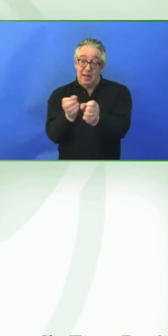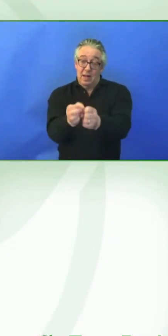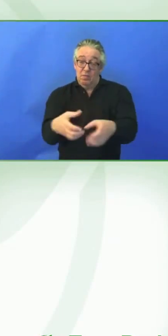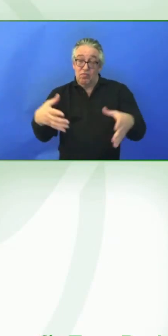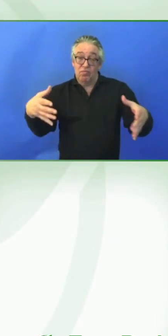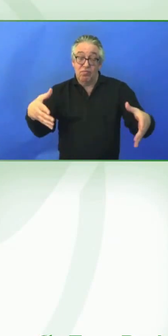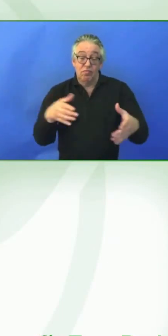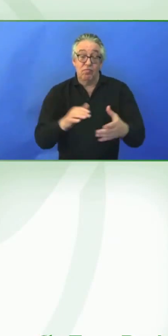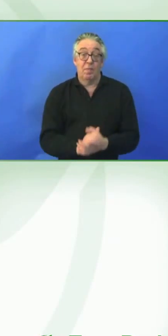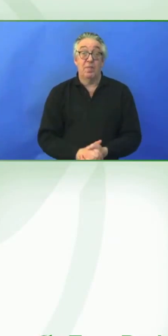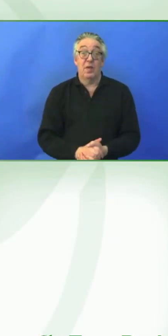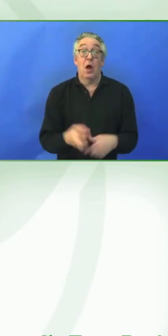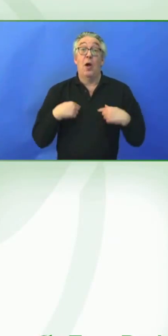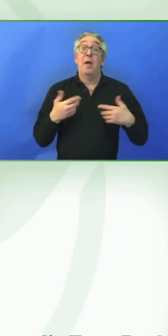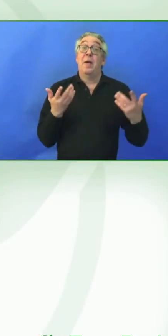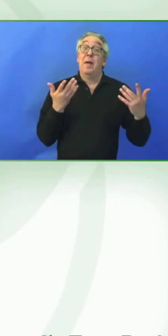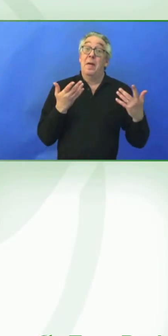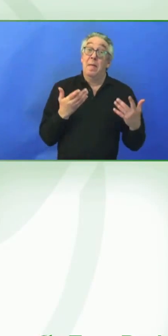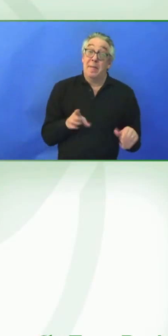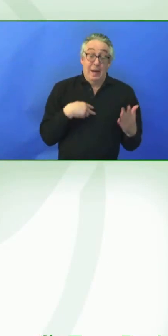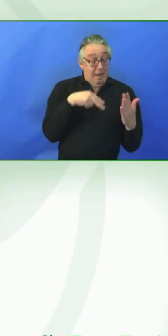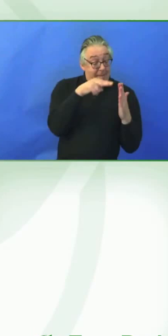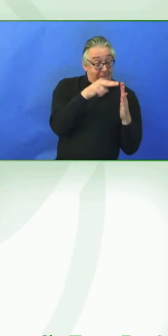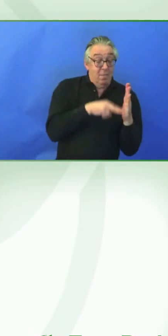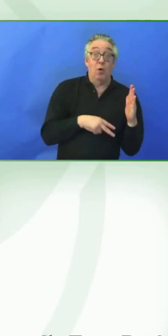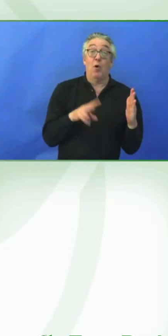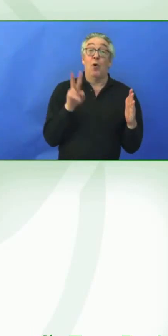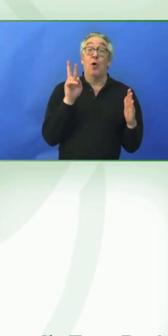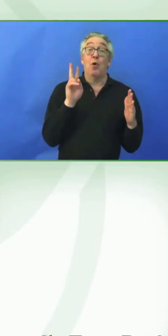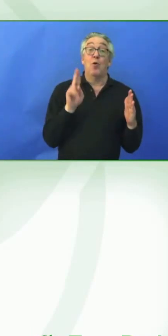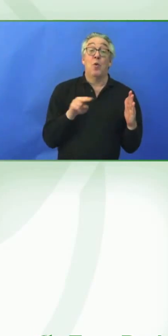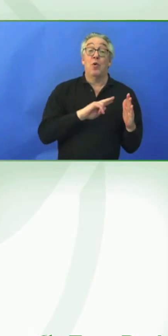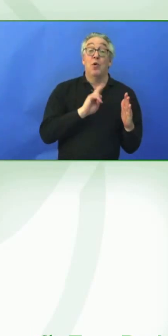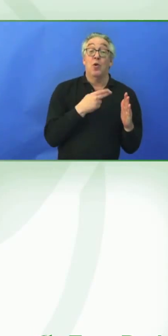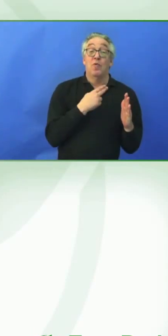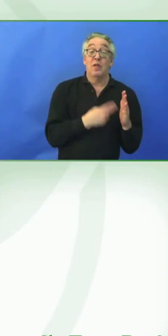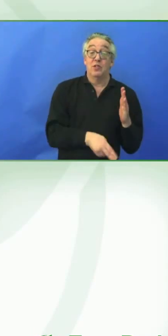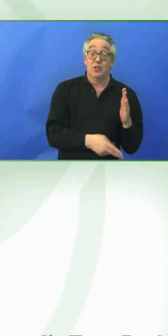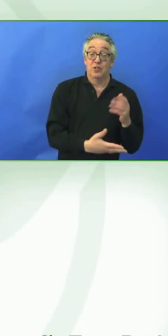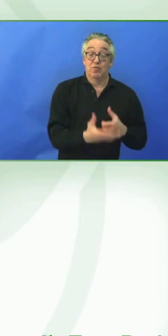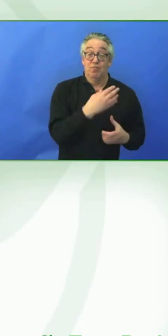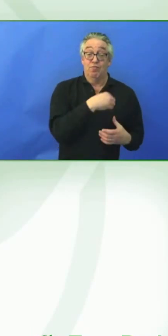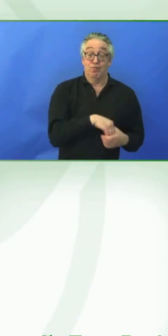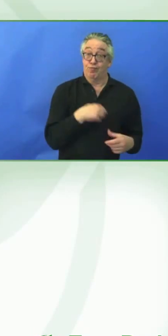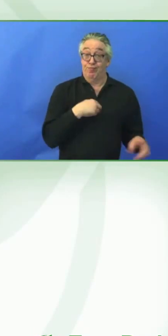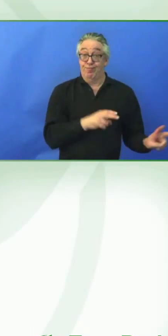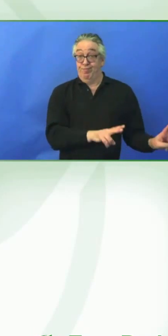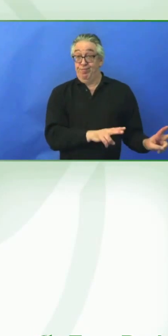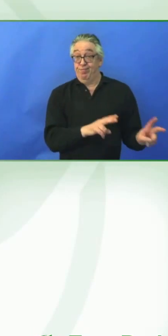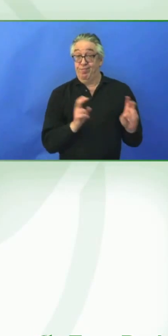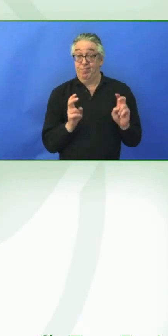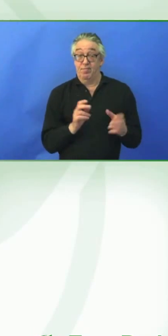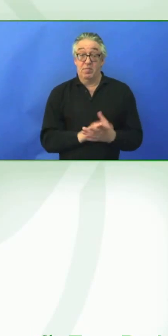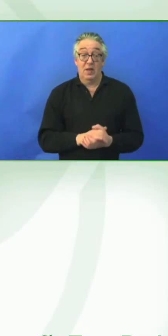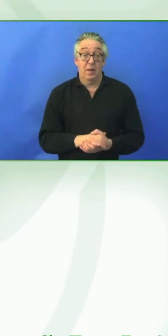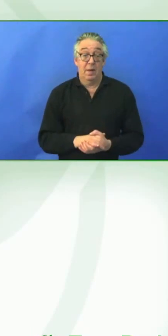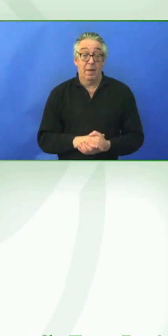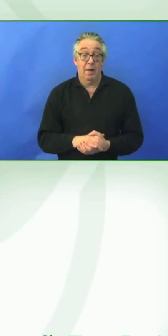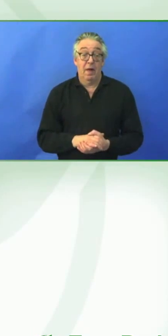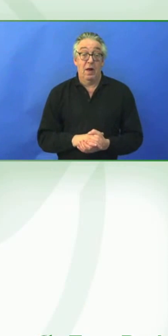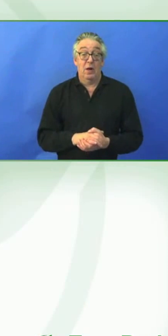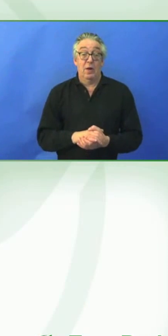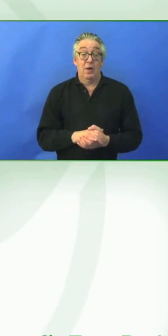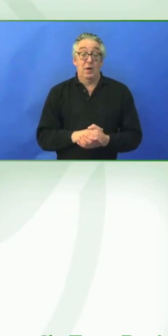Rights of Persons with Disabilities, as an advisor to governments, both local and national governments, on